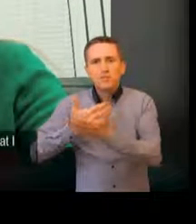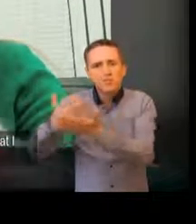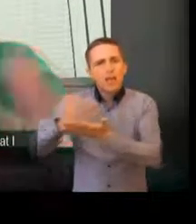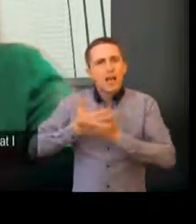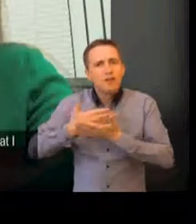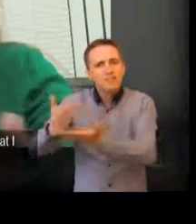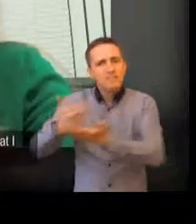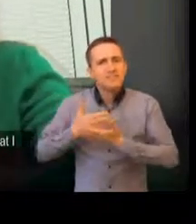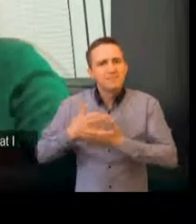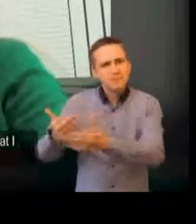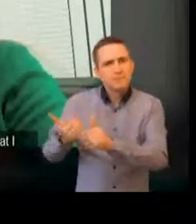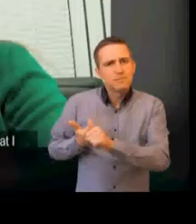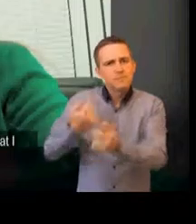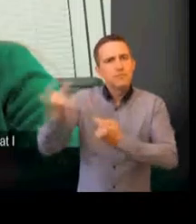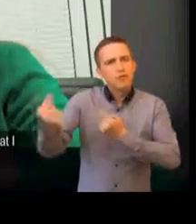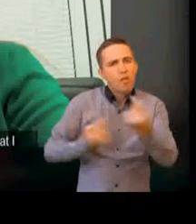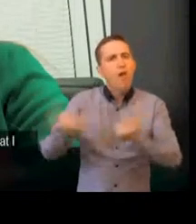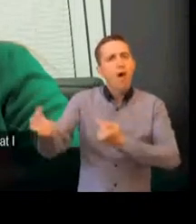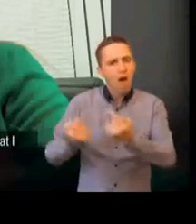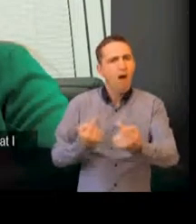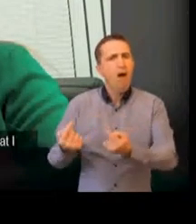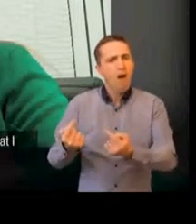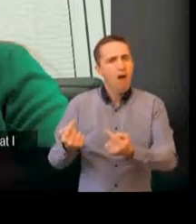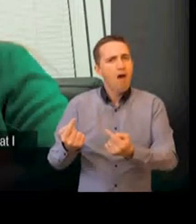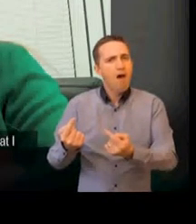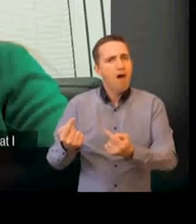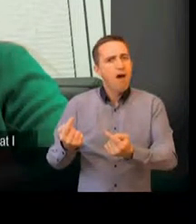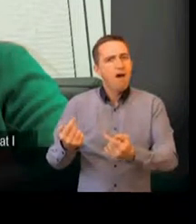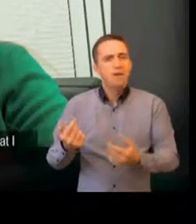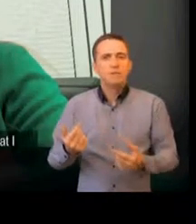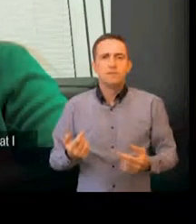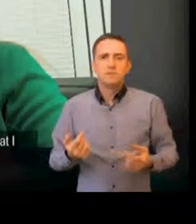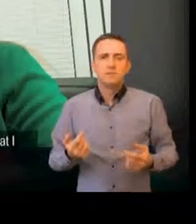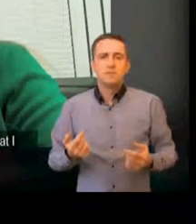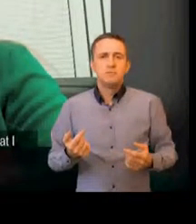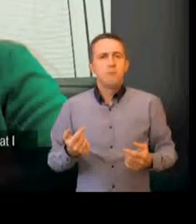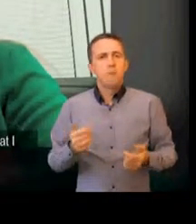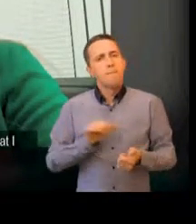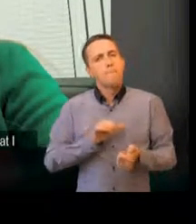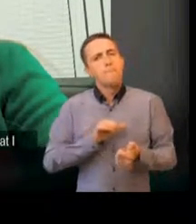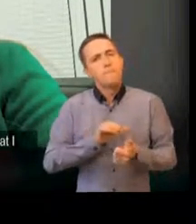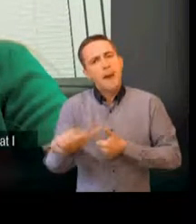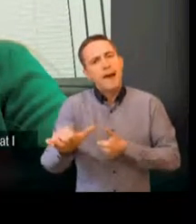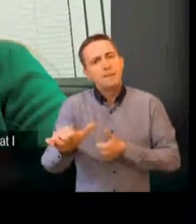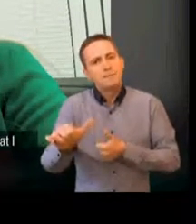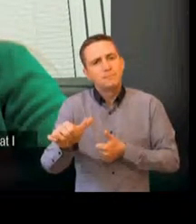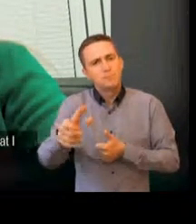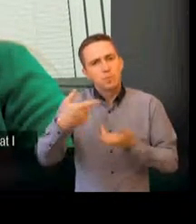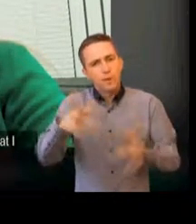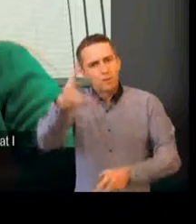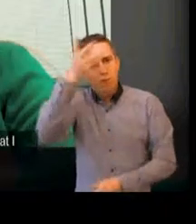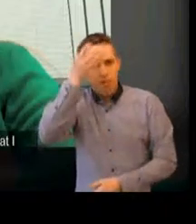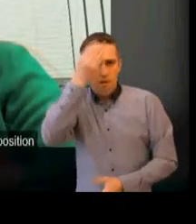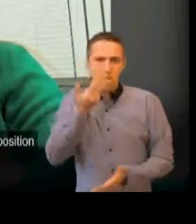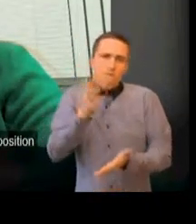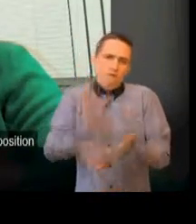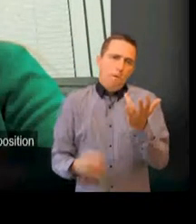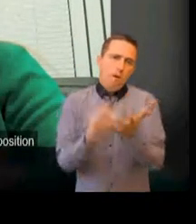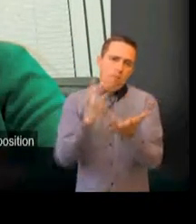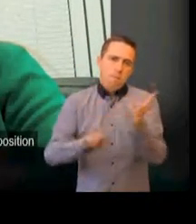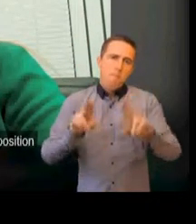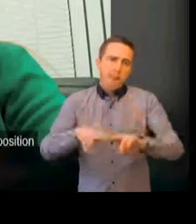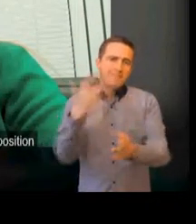learning had to be the focus of her learning to kind of encompass everything else that she had to deal with. So speaking to other